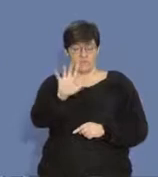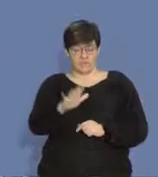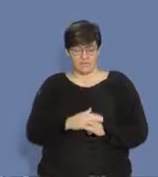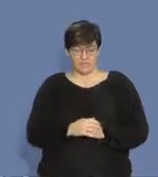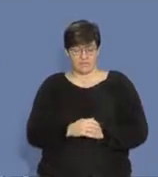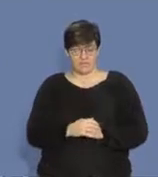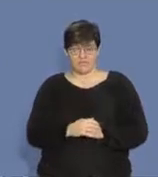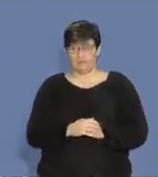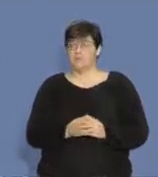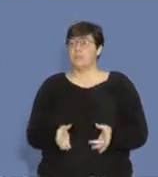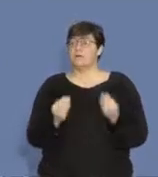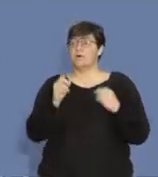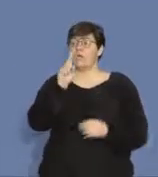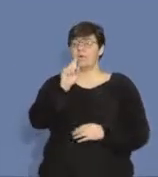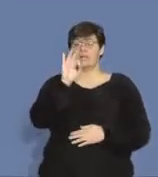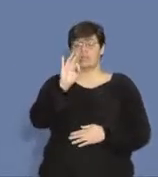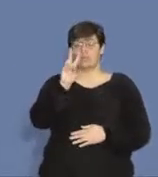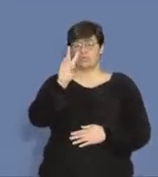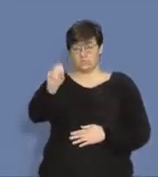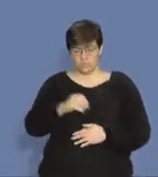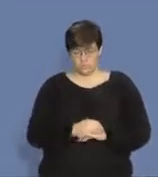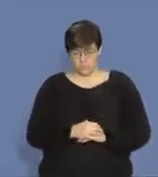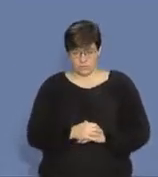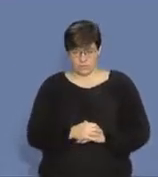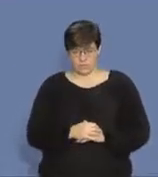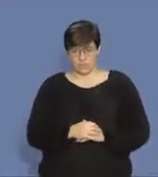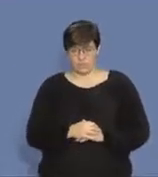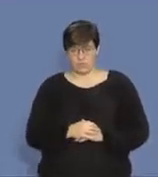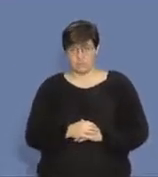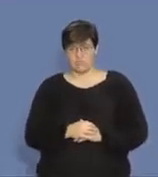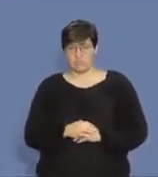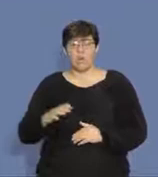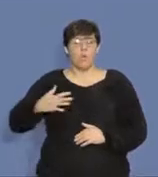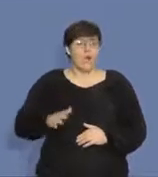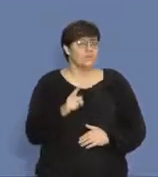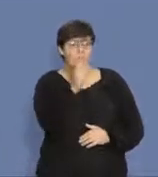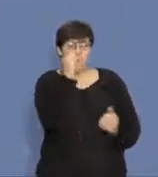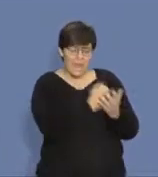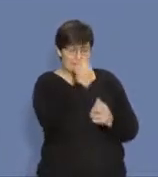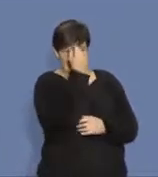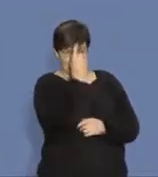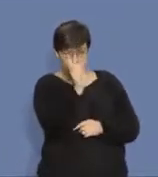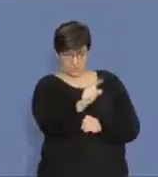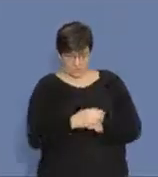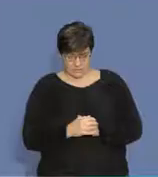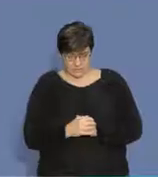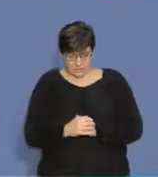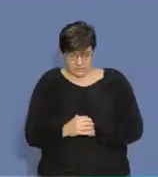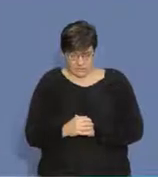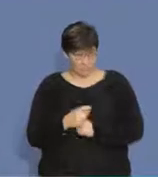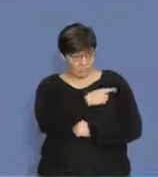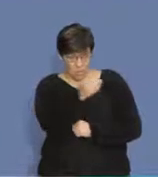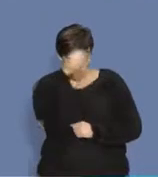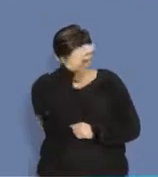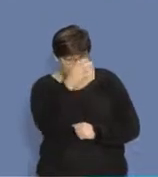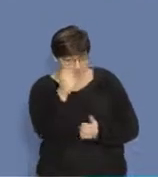will give you a figure of 1,320. Okay, now what I want you to understand here, accounting boffins out there, is